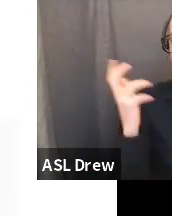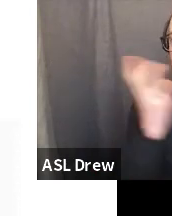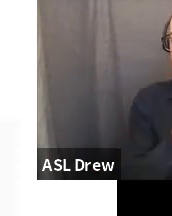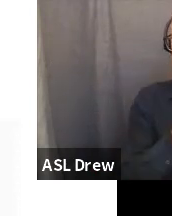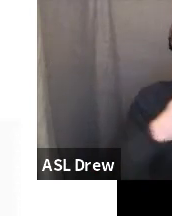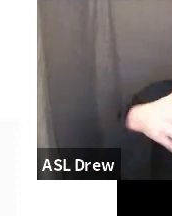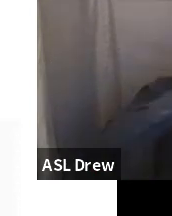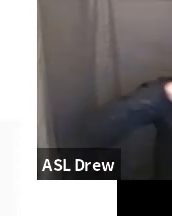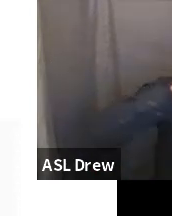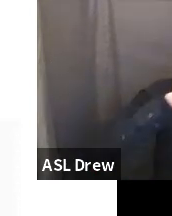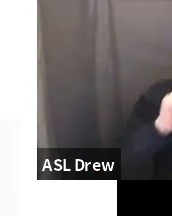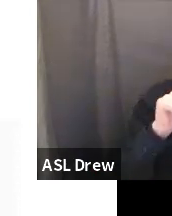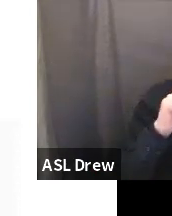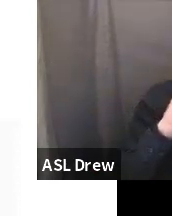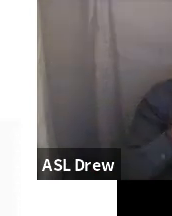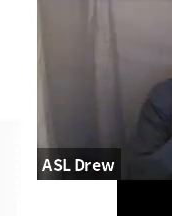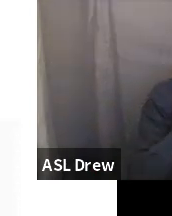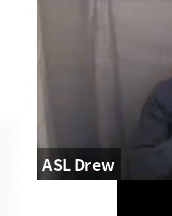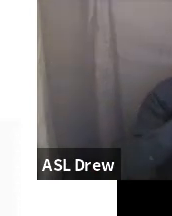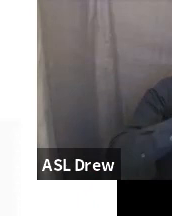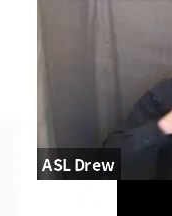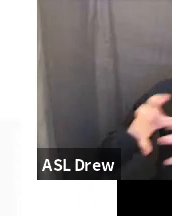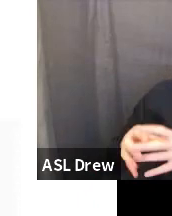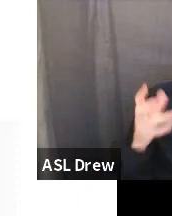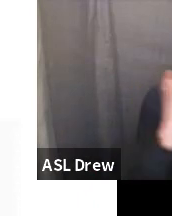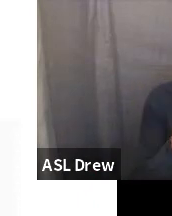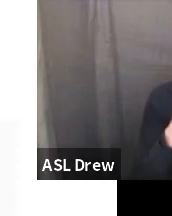population. And you can see that